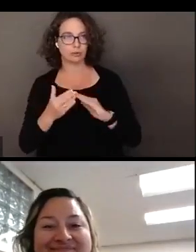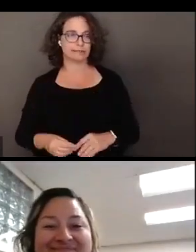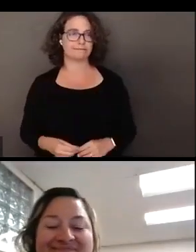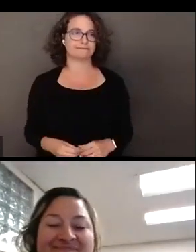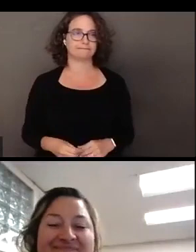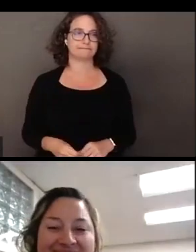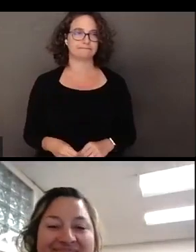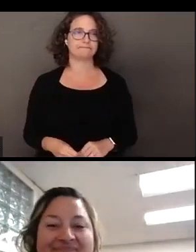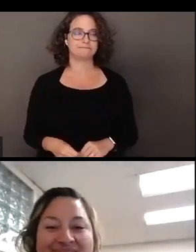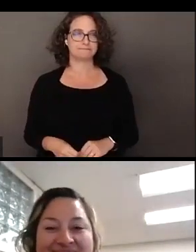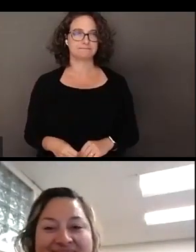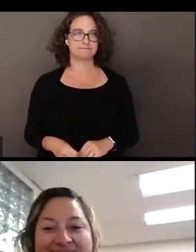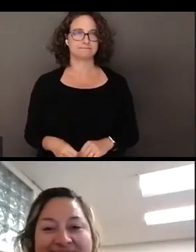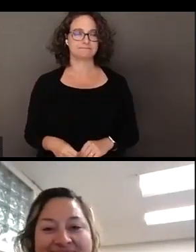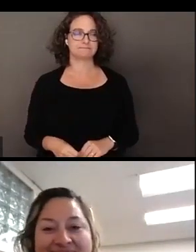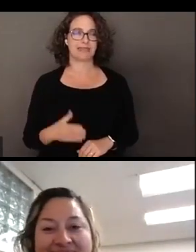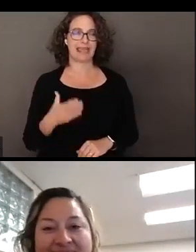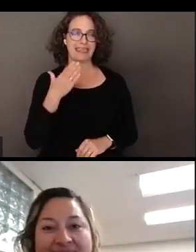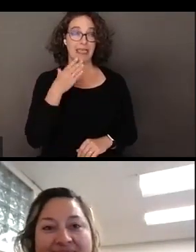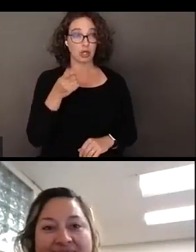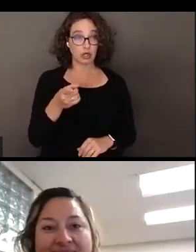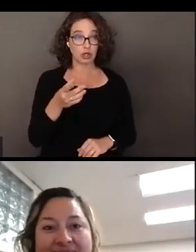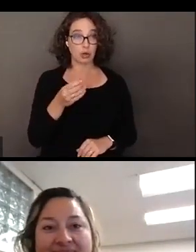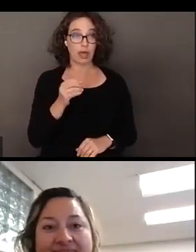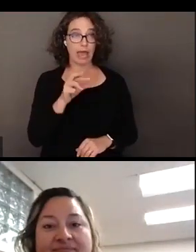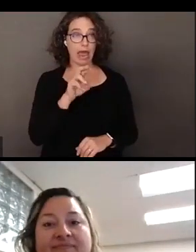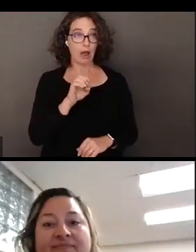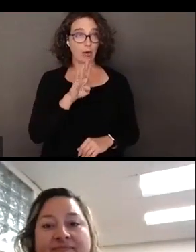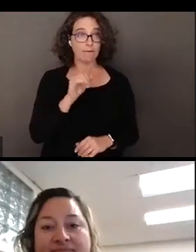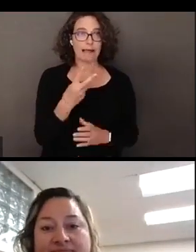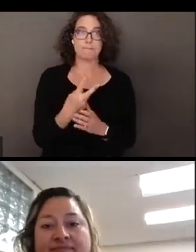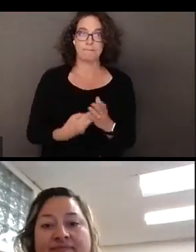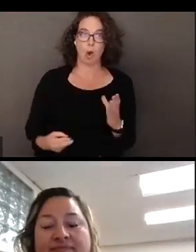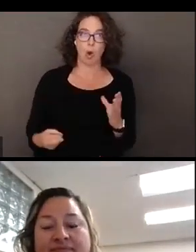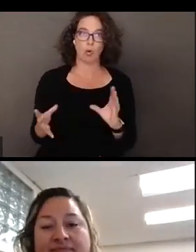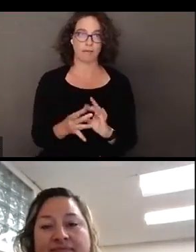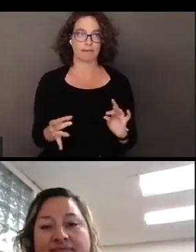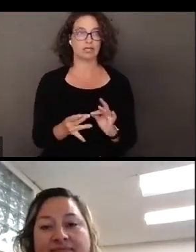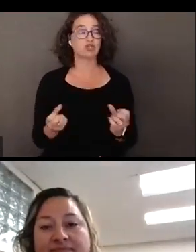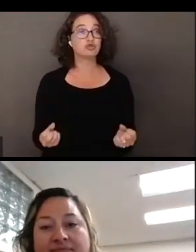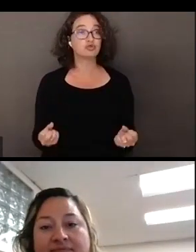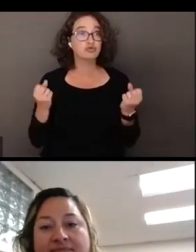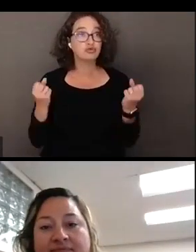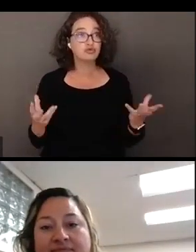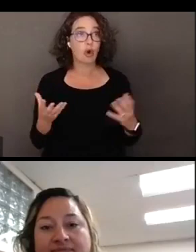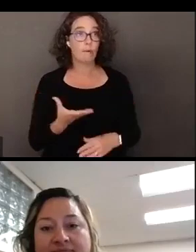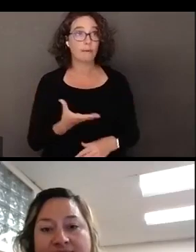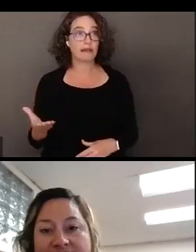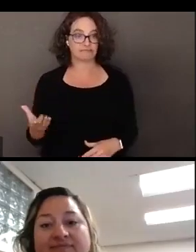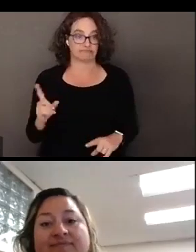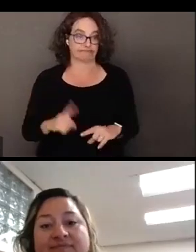Thanks, Hannah. And you and Rebecca both mentioned this, right? There are so many pieces